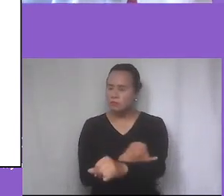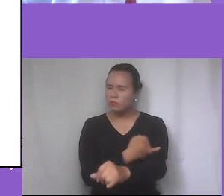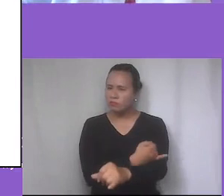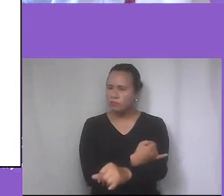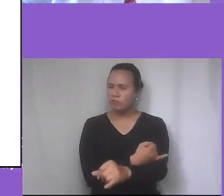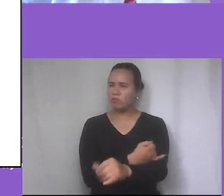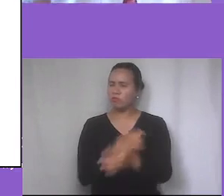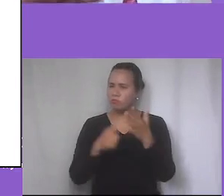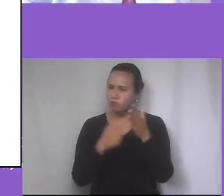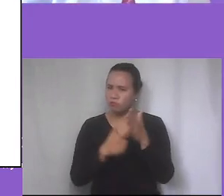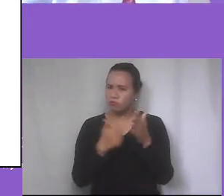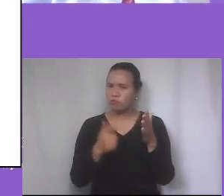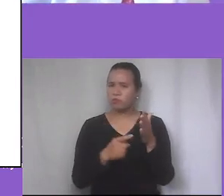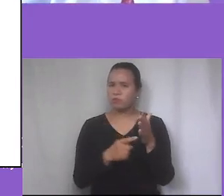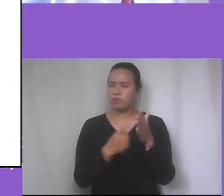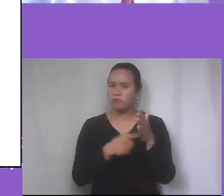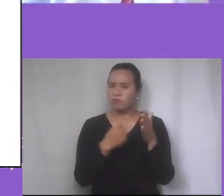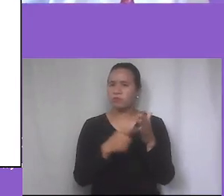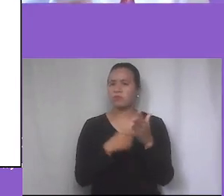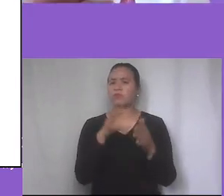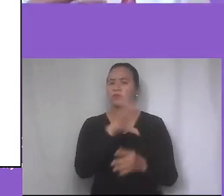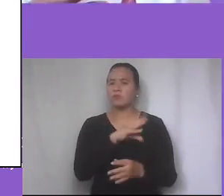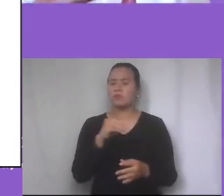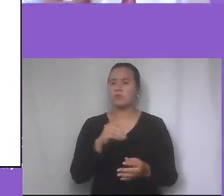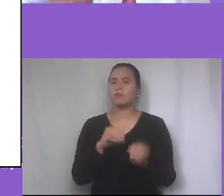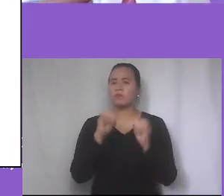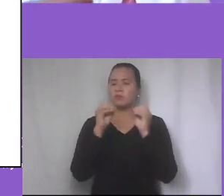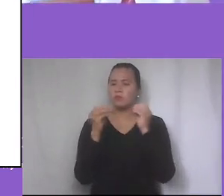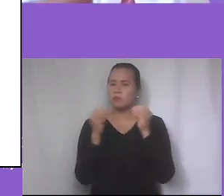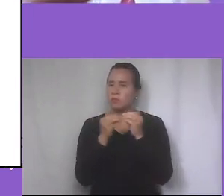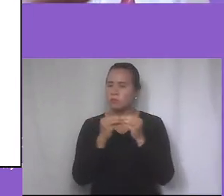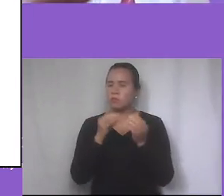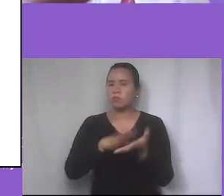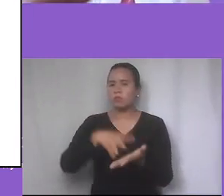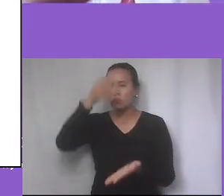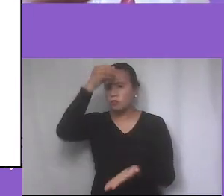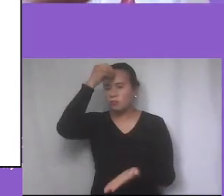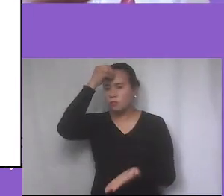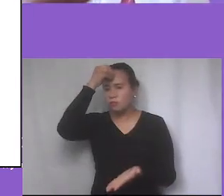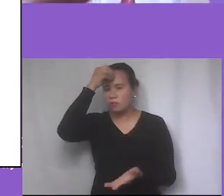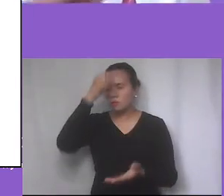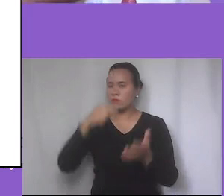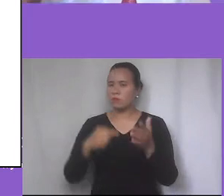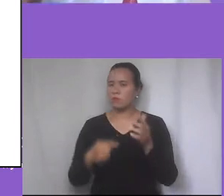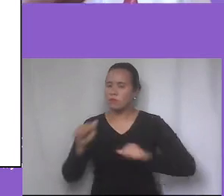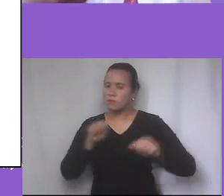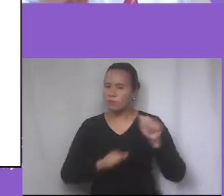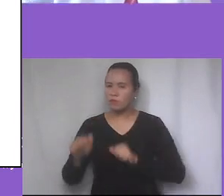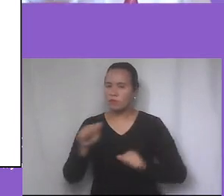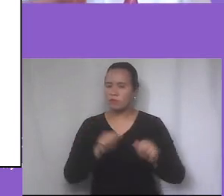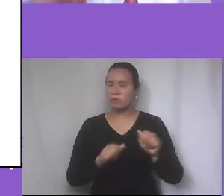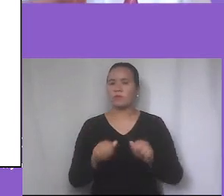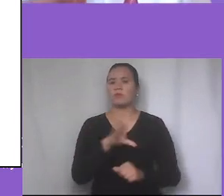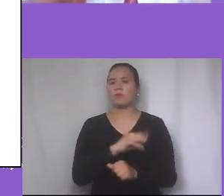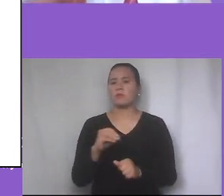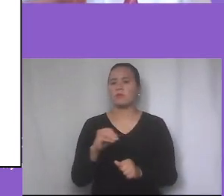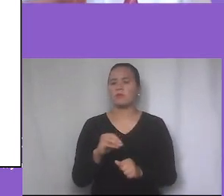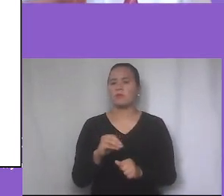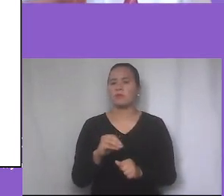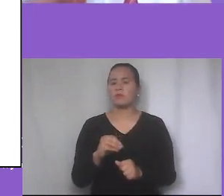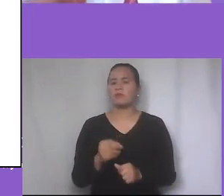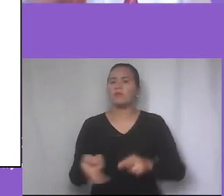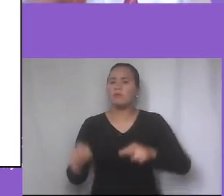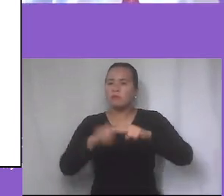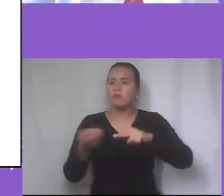learning sessions if available. We can also do several tasks or the task several times